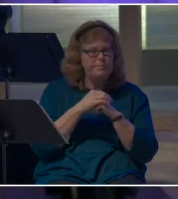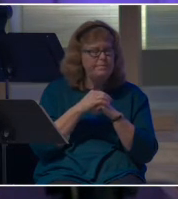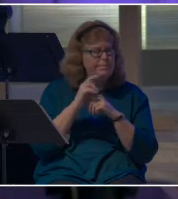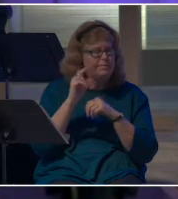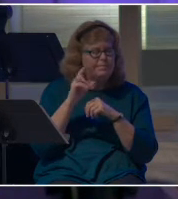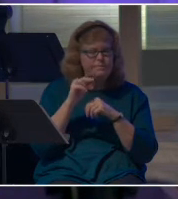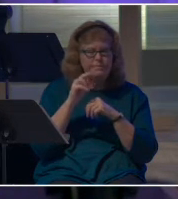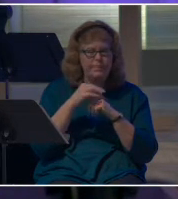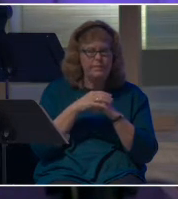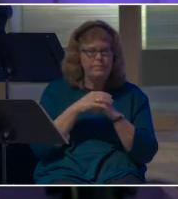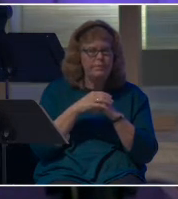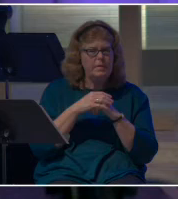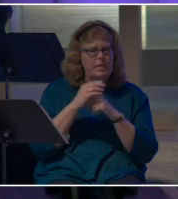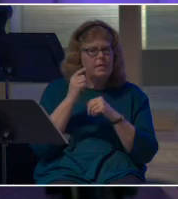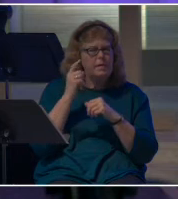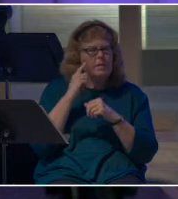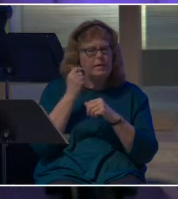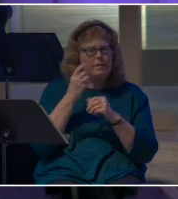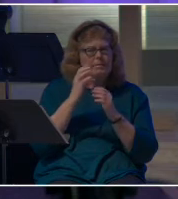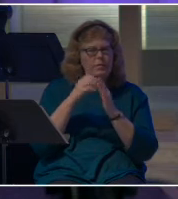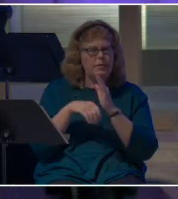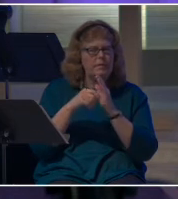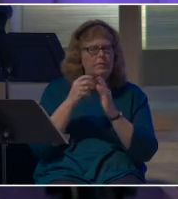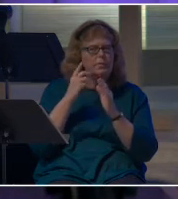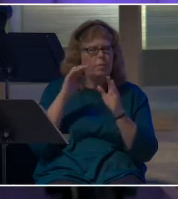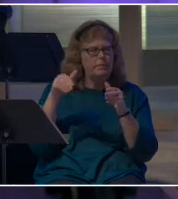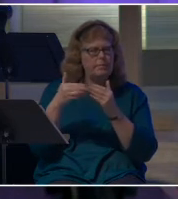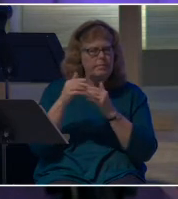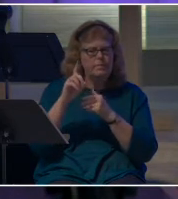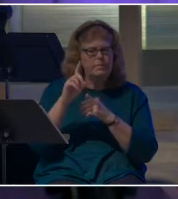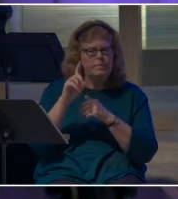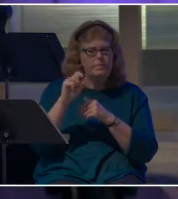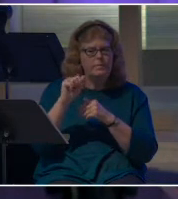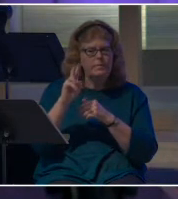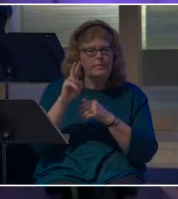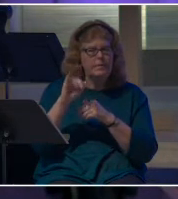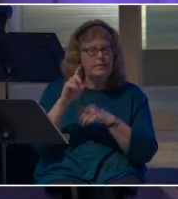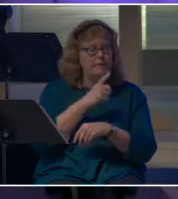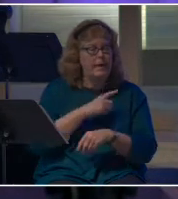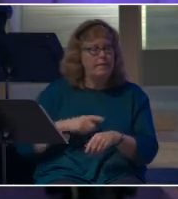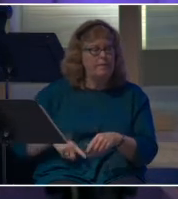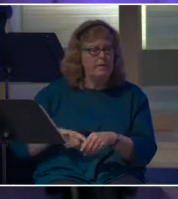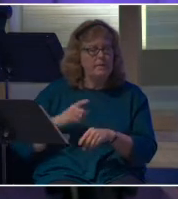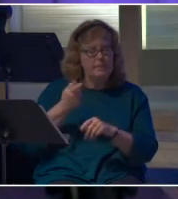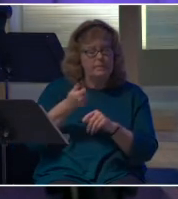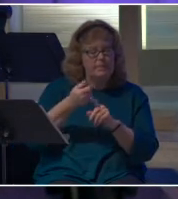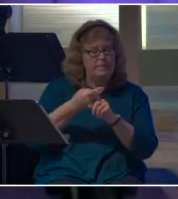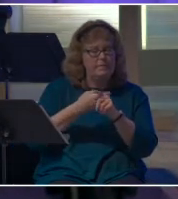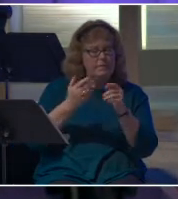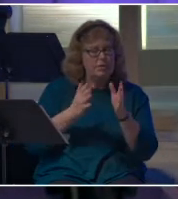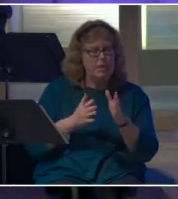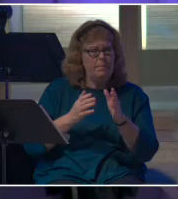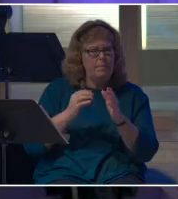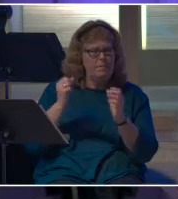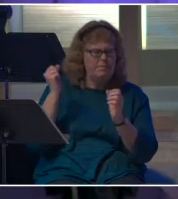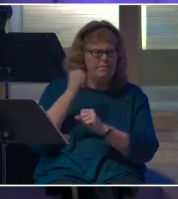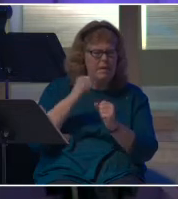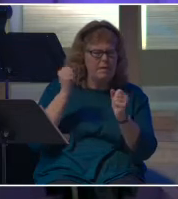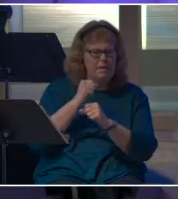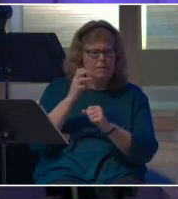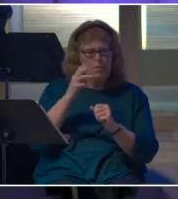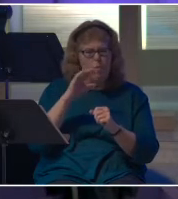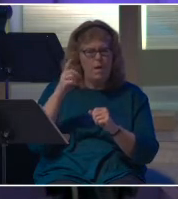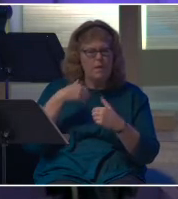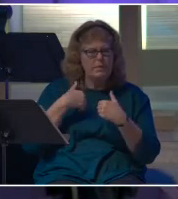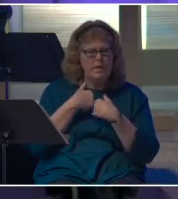Nope. Just think, in a couple chapters, we're going to be introduced to David, and David's a shepherd fighting off wild beasts